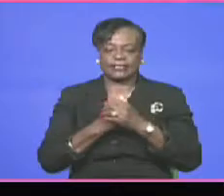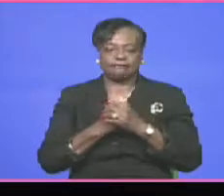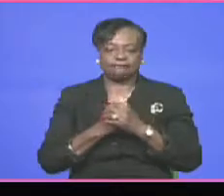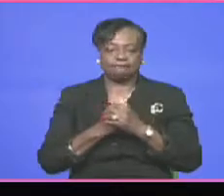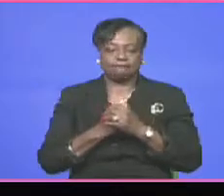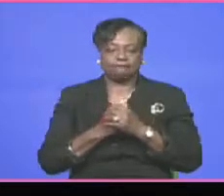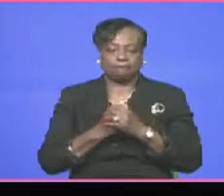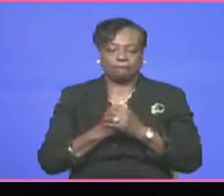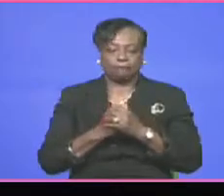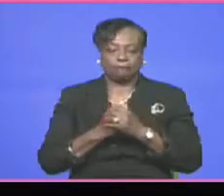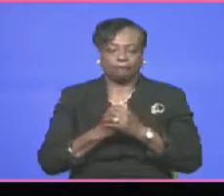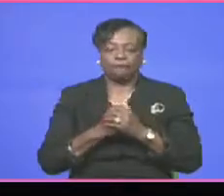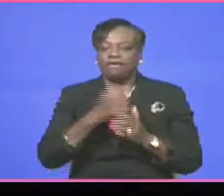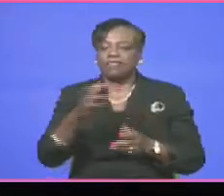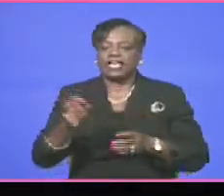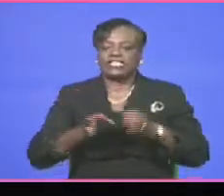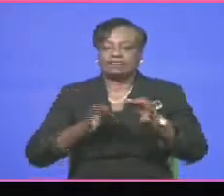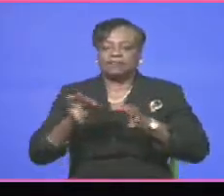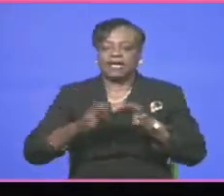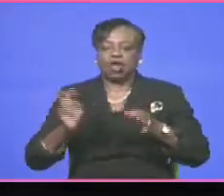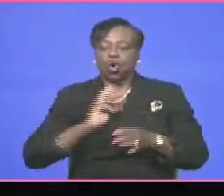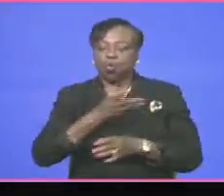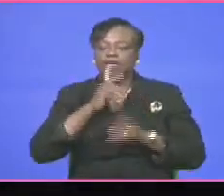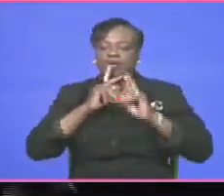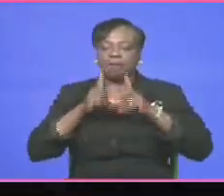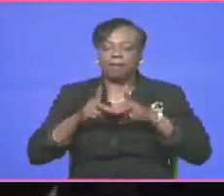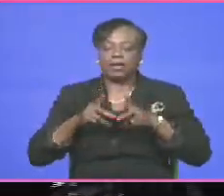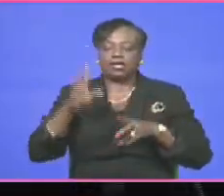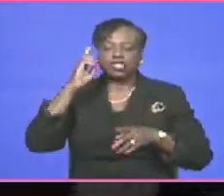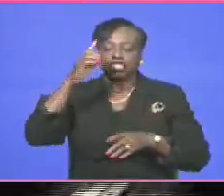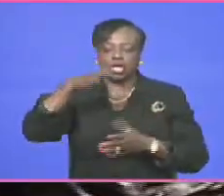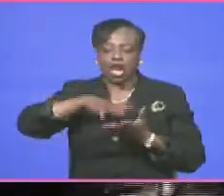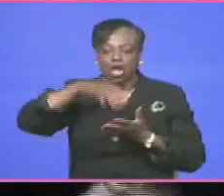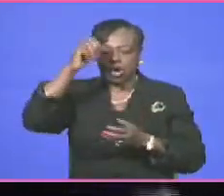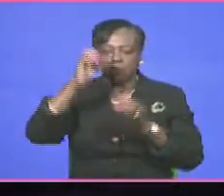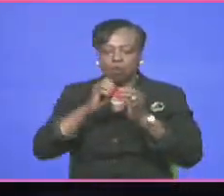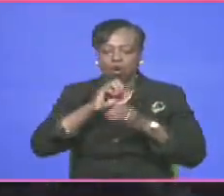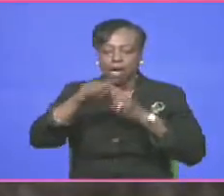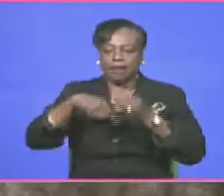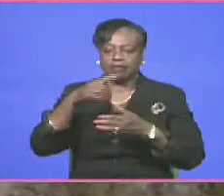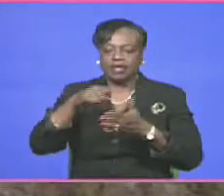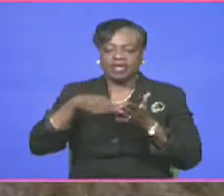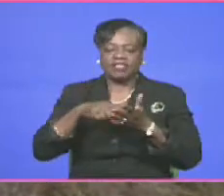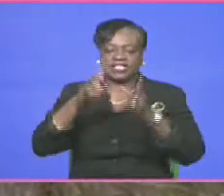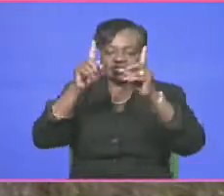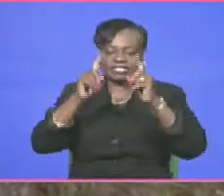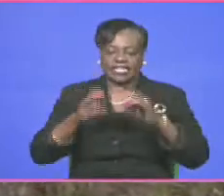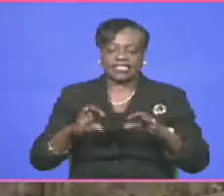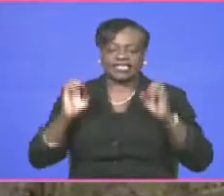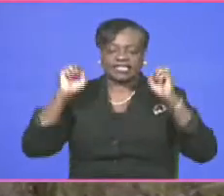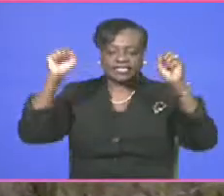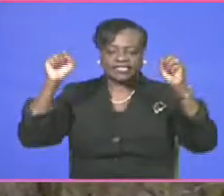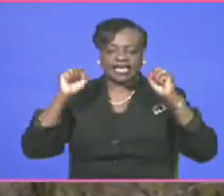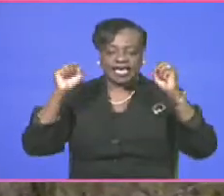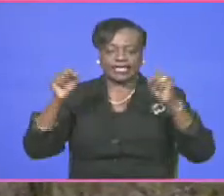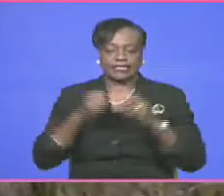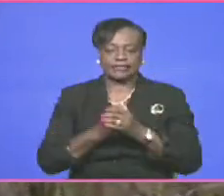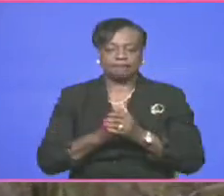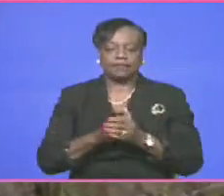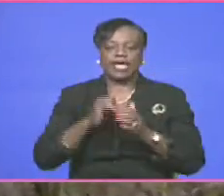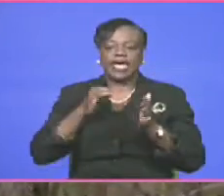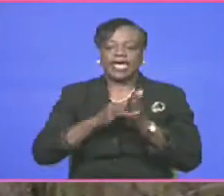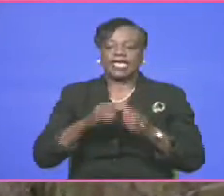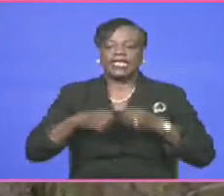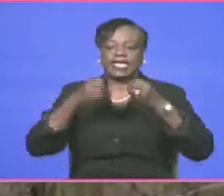Well, we also explained why the public should learn more about this test exercise. It ensures and gives the public